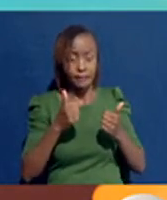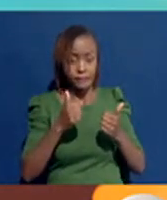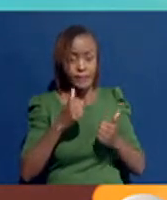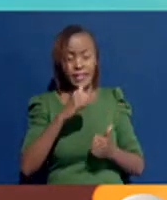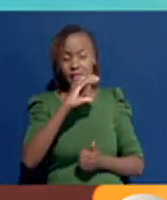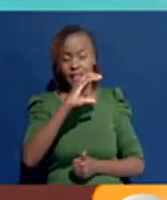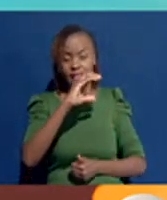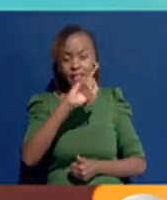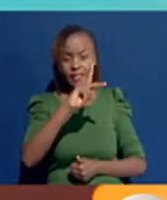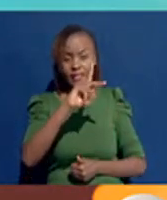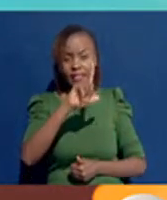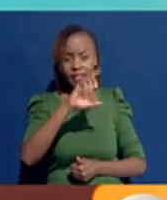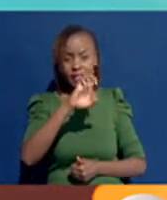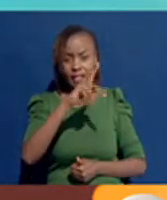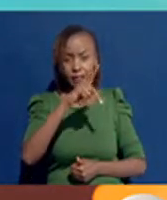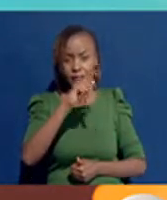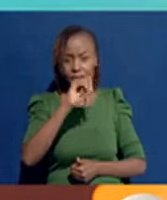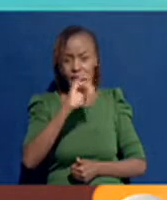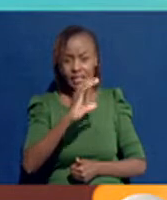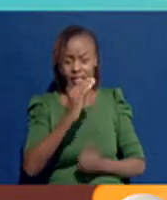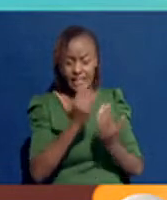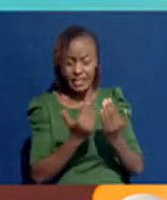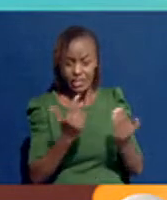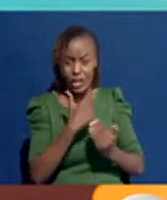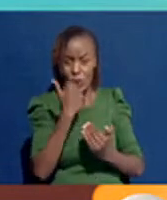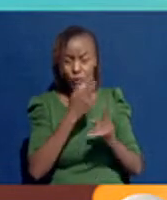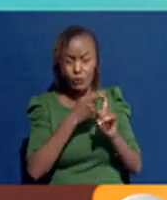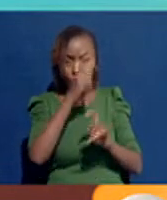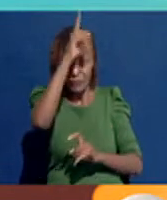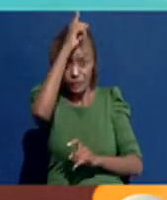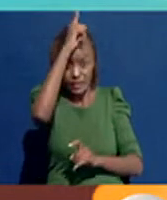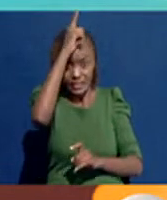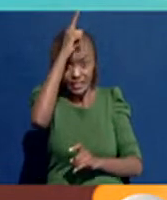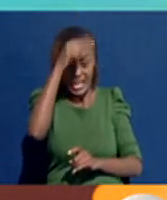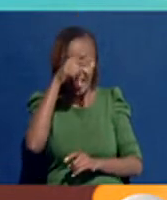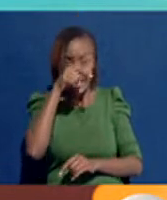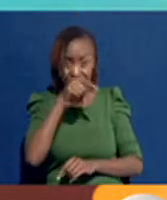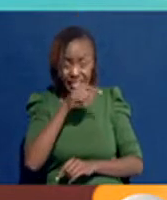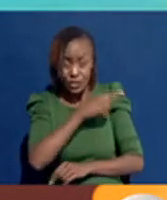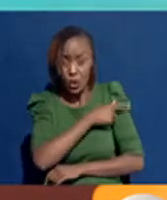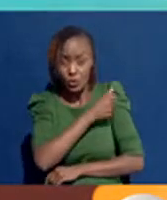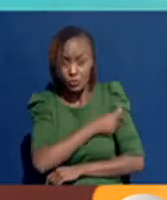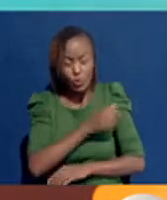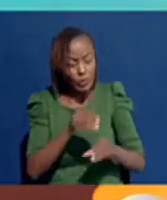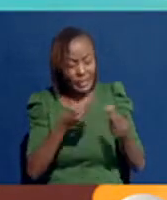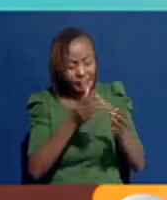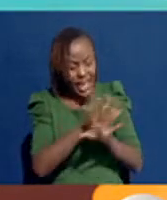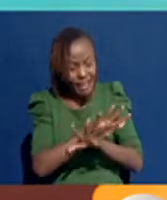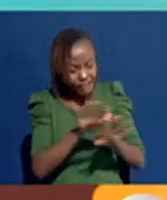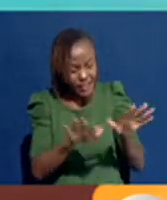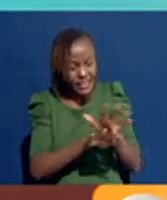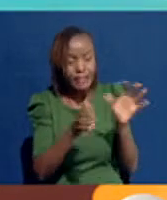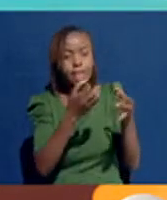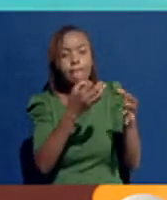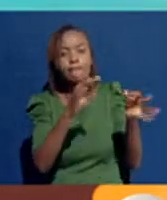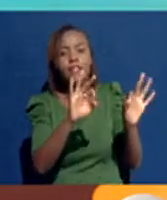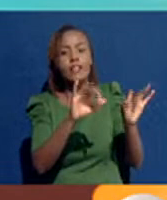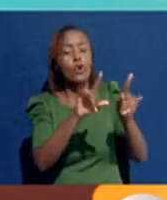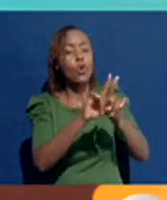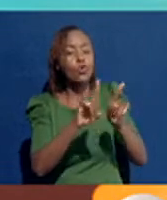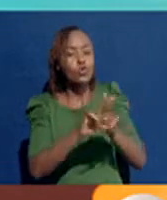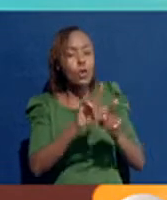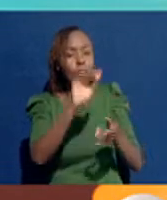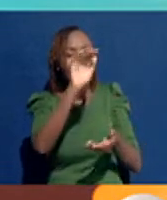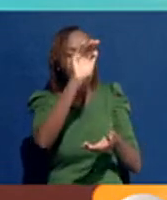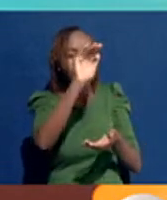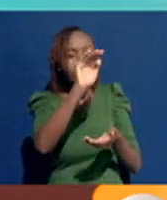These are the people from the rural areas who are having nothing. Nairobi Hospital is going to provide accommodation, medicine, and everything. Then also we will be subsidized